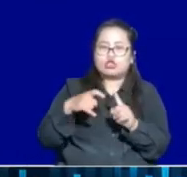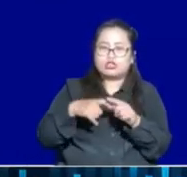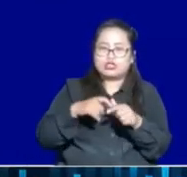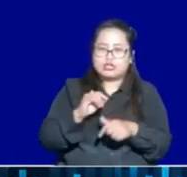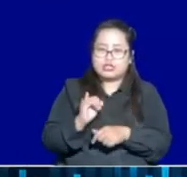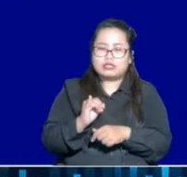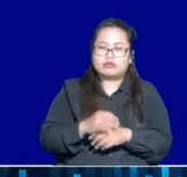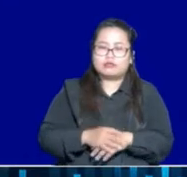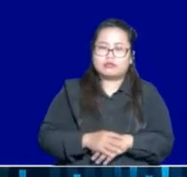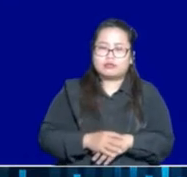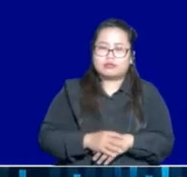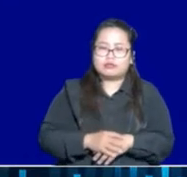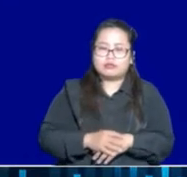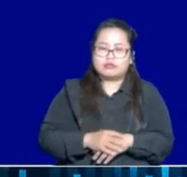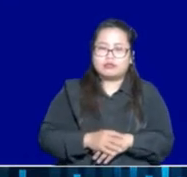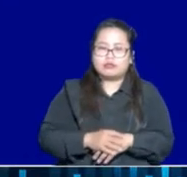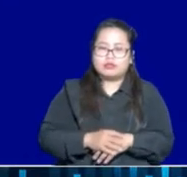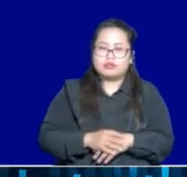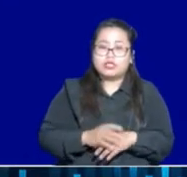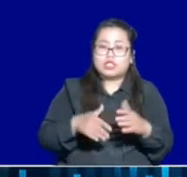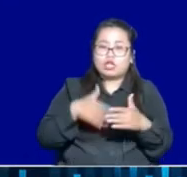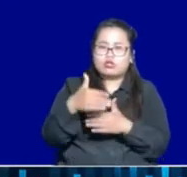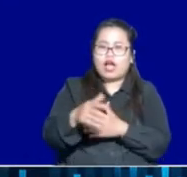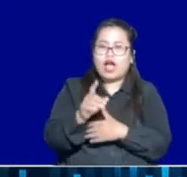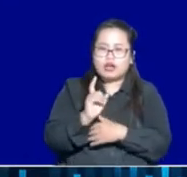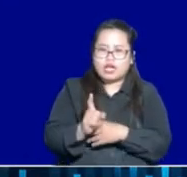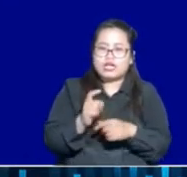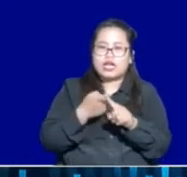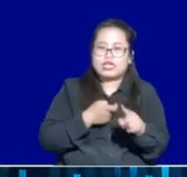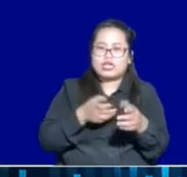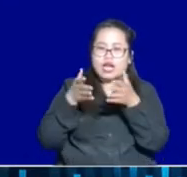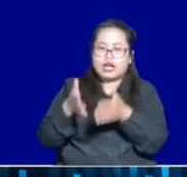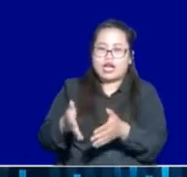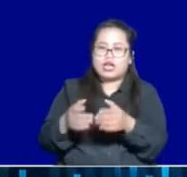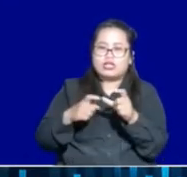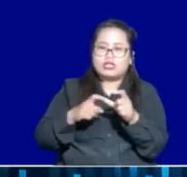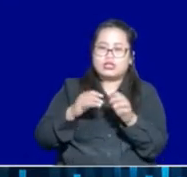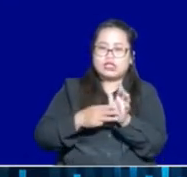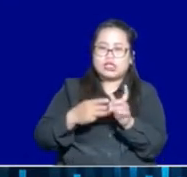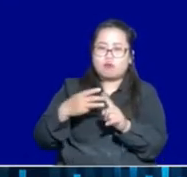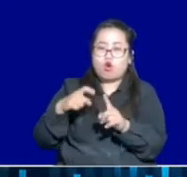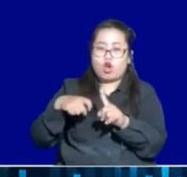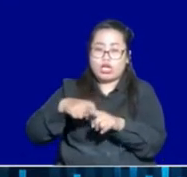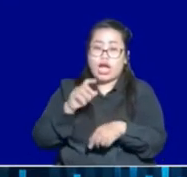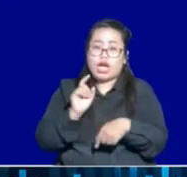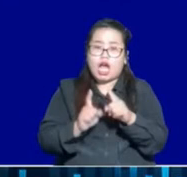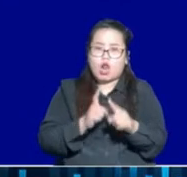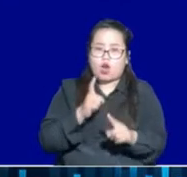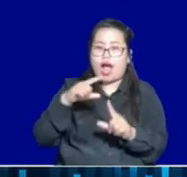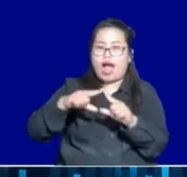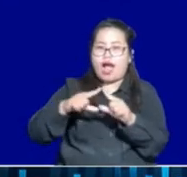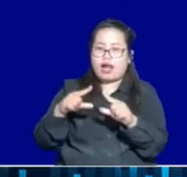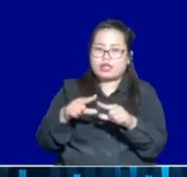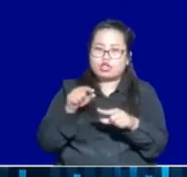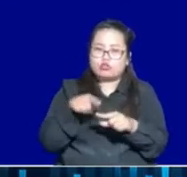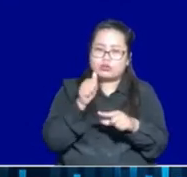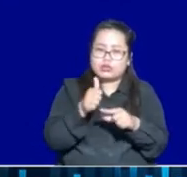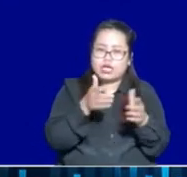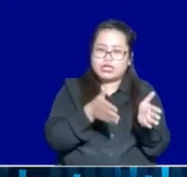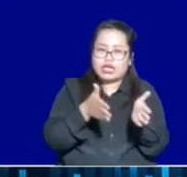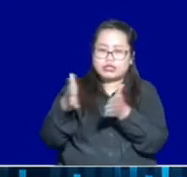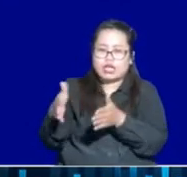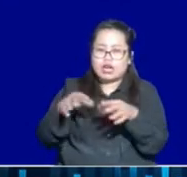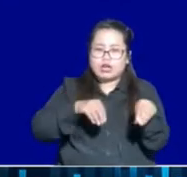symbolic space. Now, tools are very easy to move around, and codes are even easier to